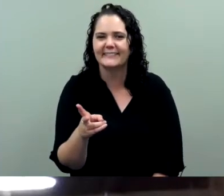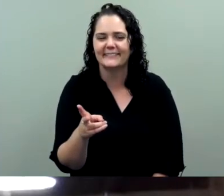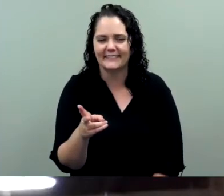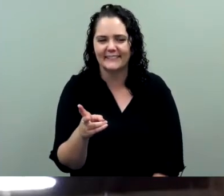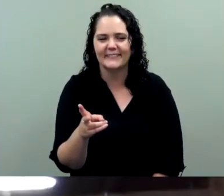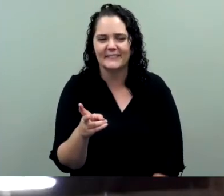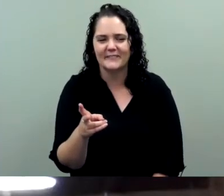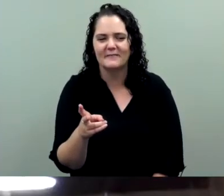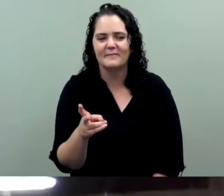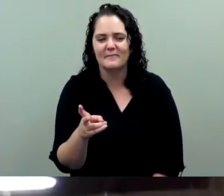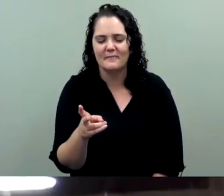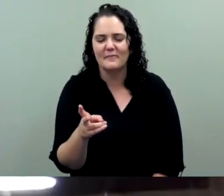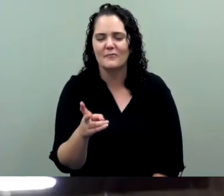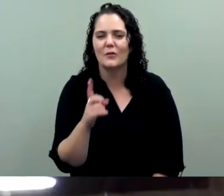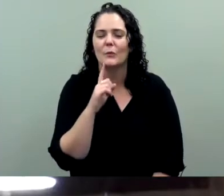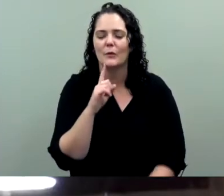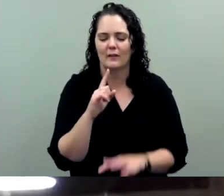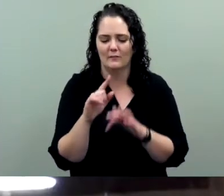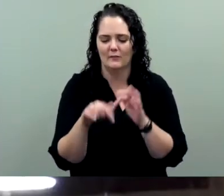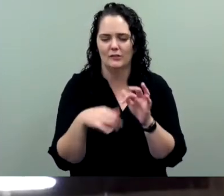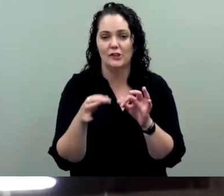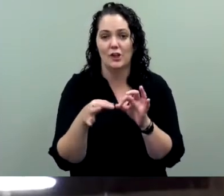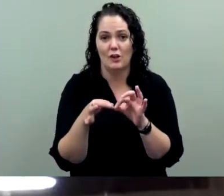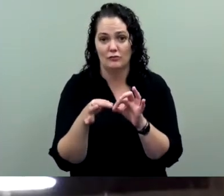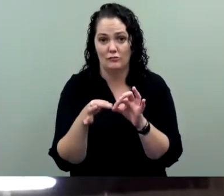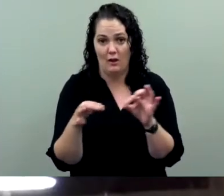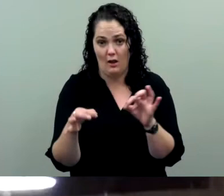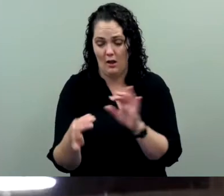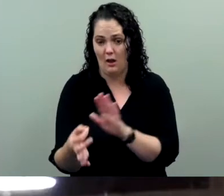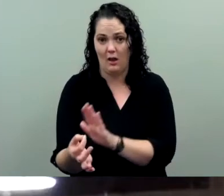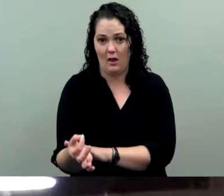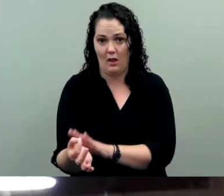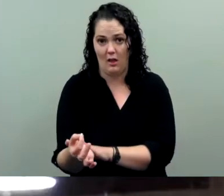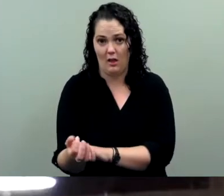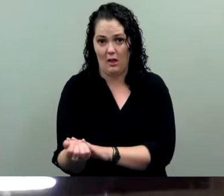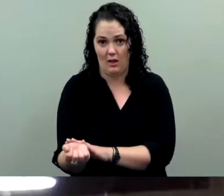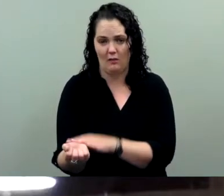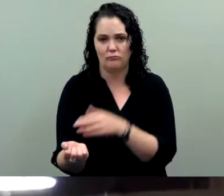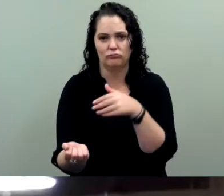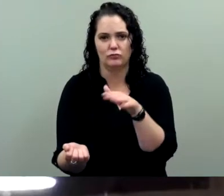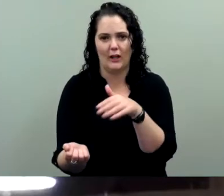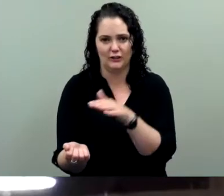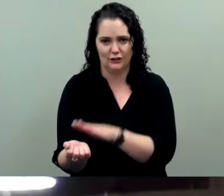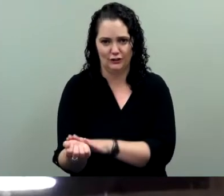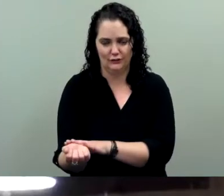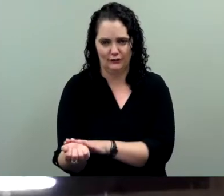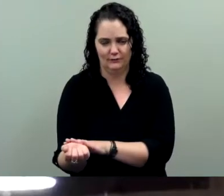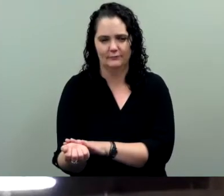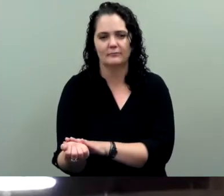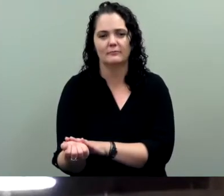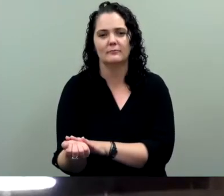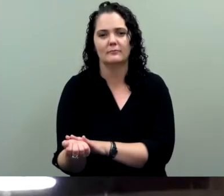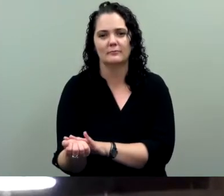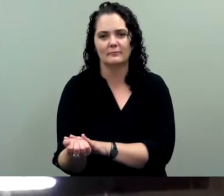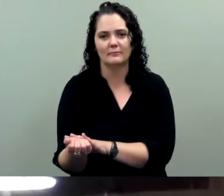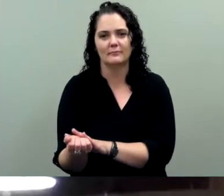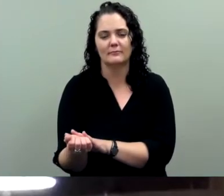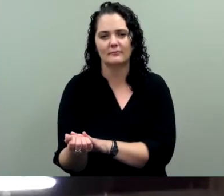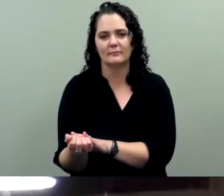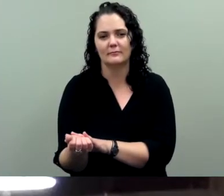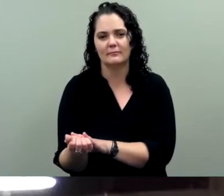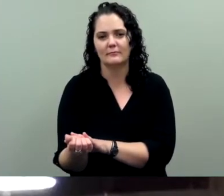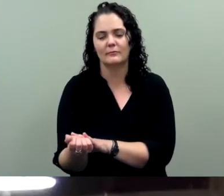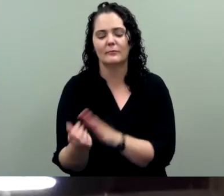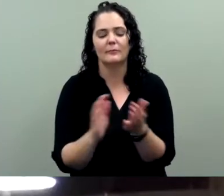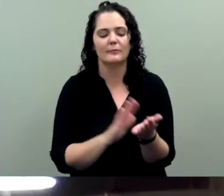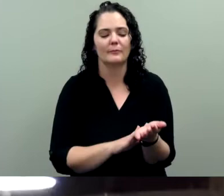going to tie on a brush to one of my wrists, and we're gonna tie on a